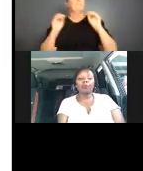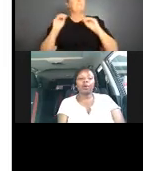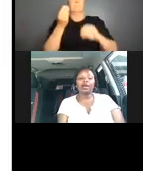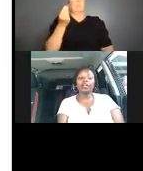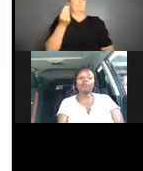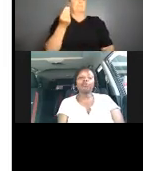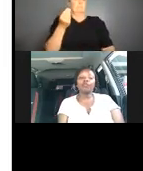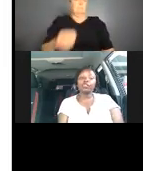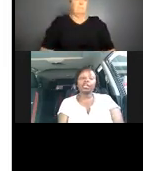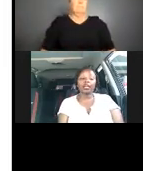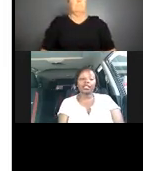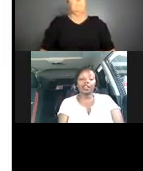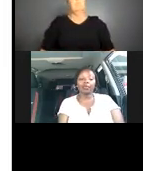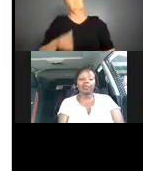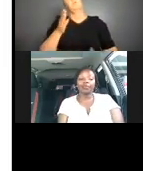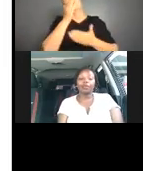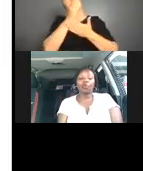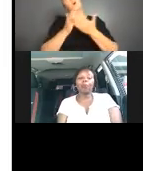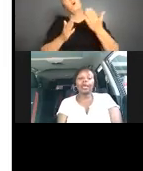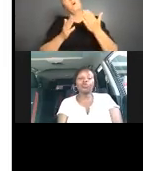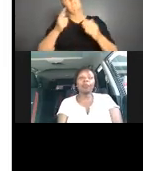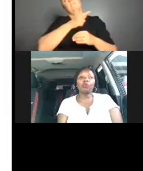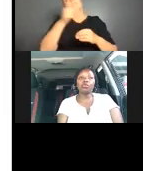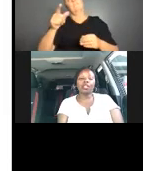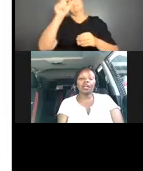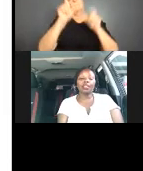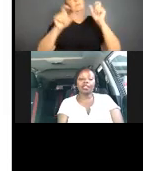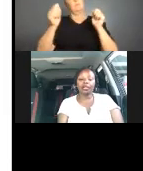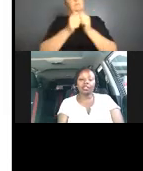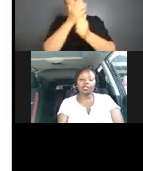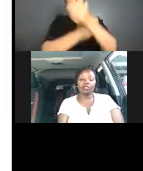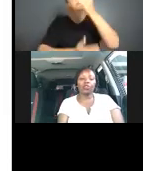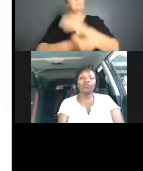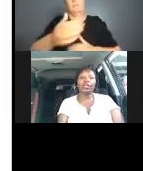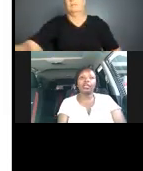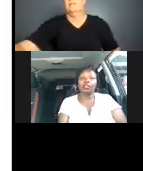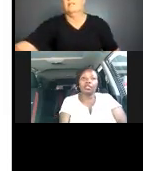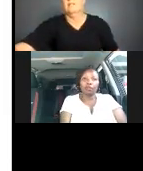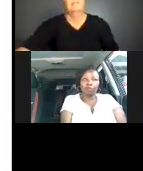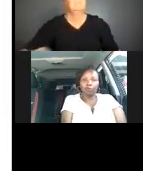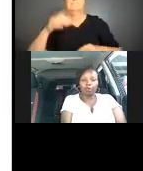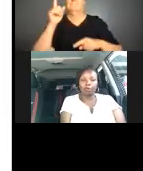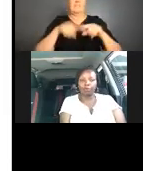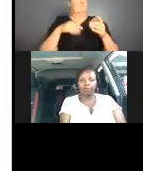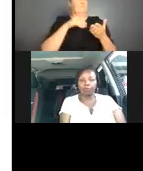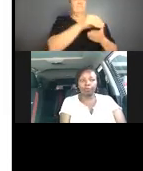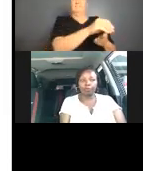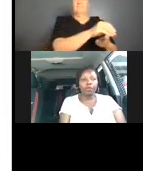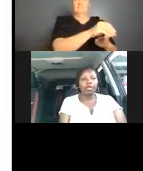disabled people are unable to afford healthcare, compared to about a third of non-disabled